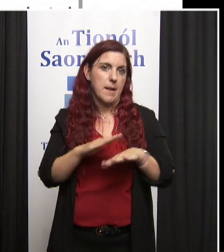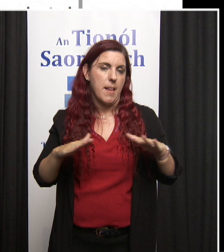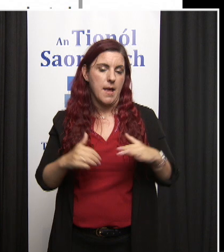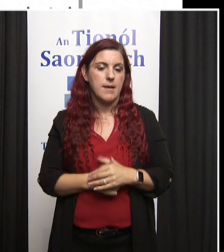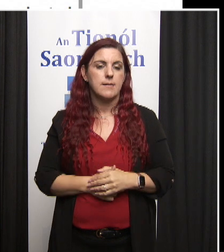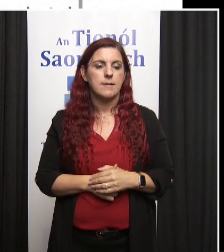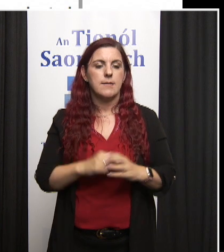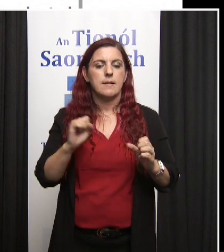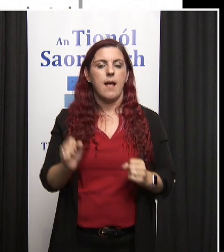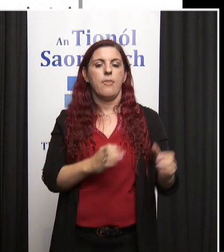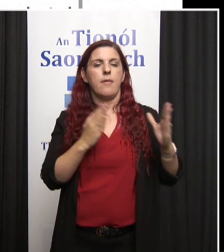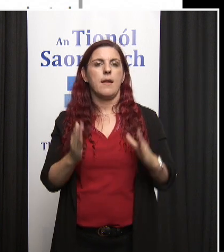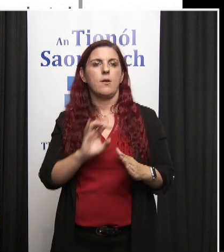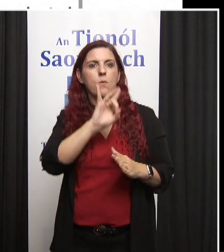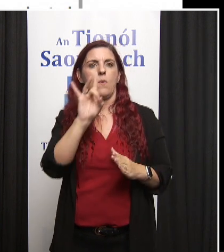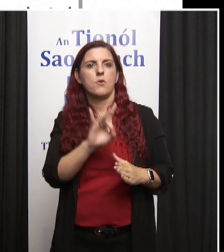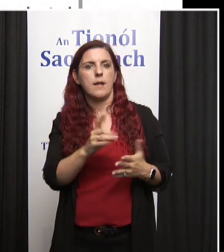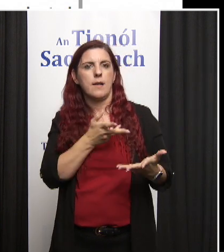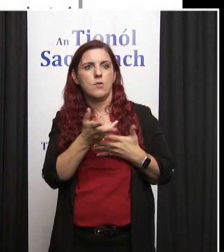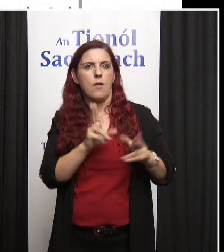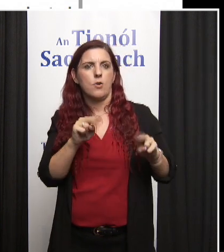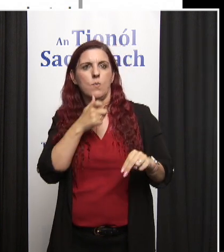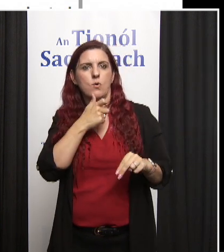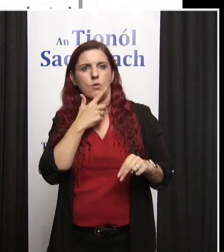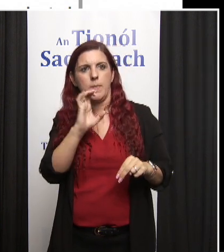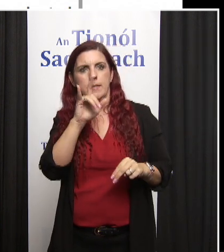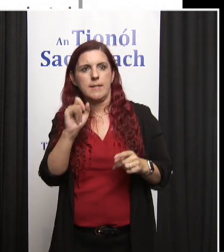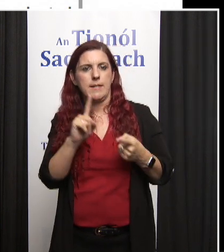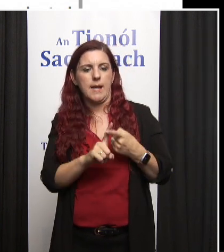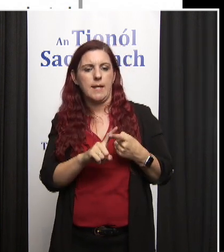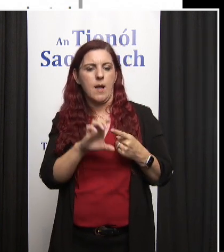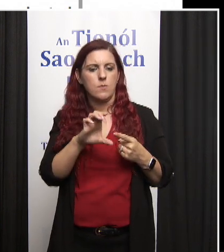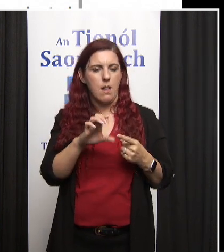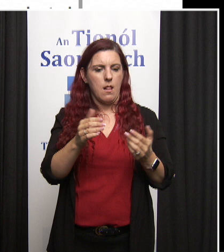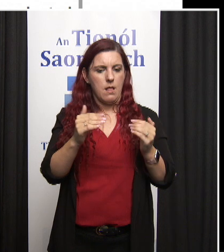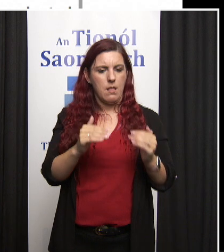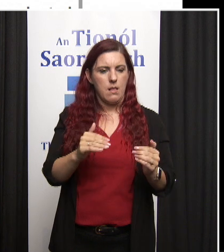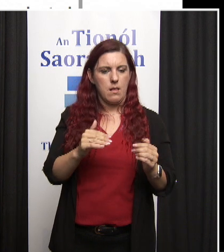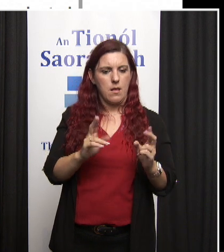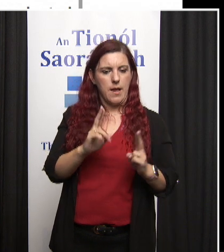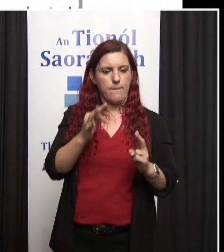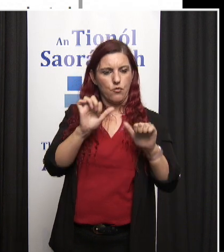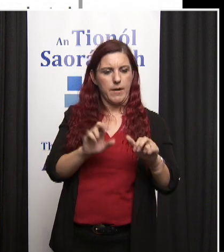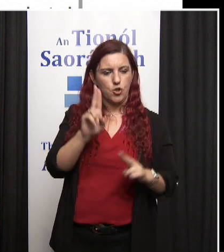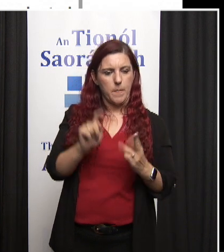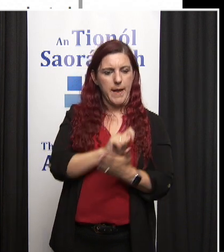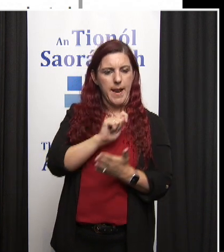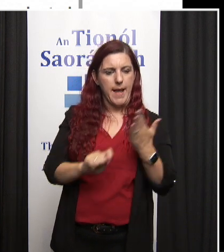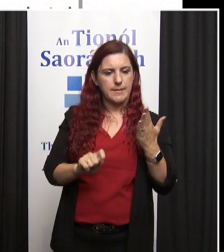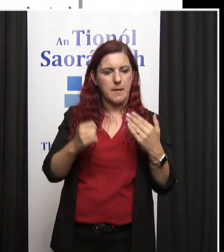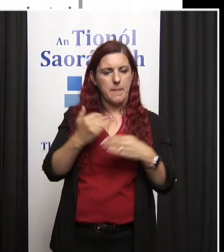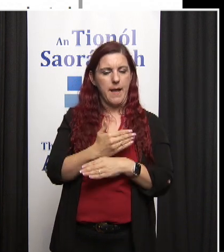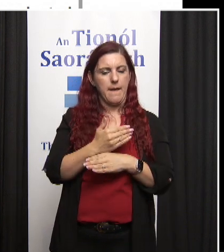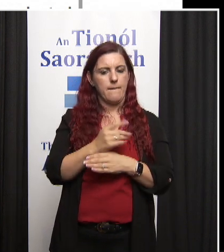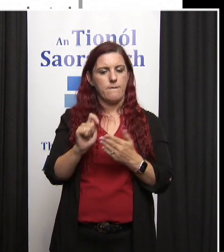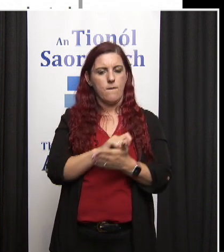The next question, councillors on the new Dublin City and County Council Assembly, if agreed, should be elected. And we